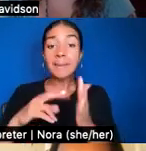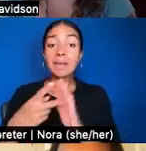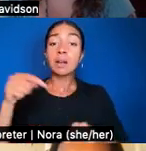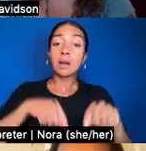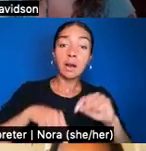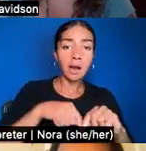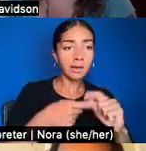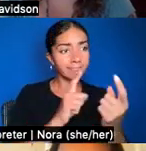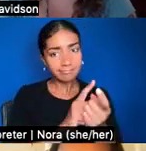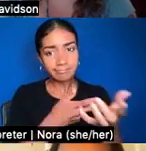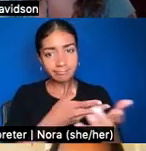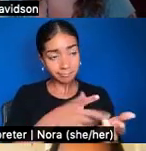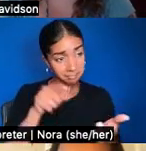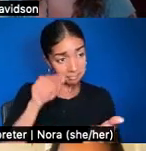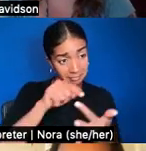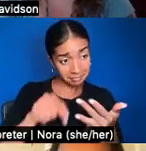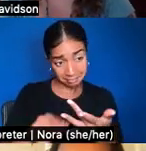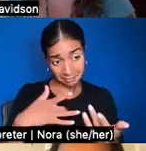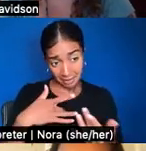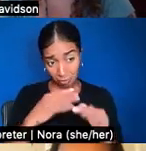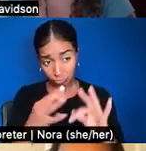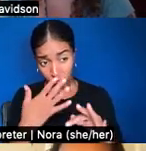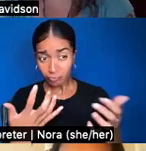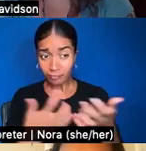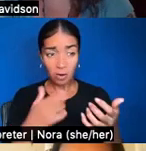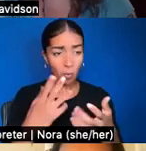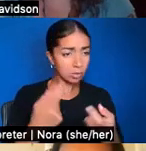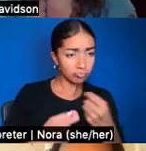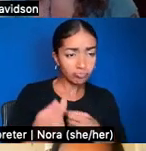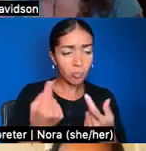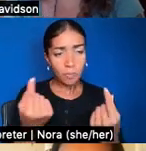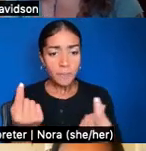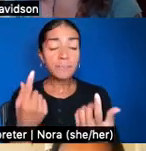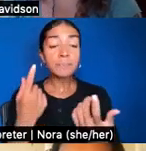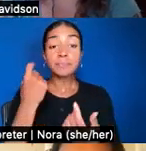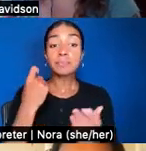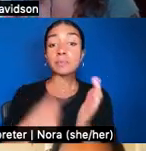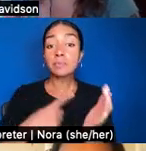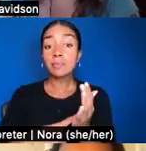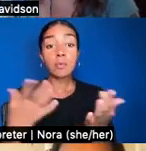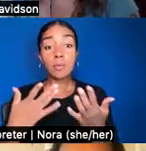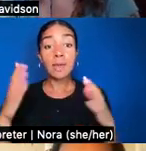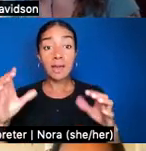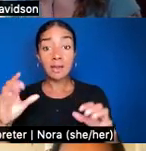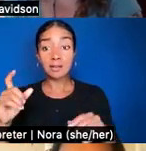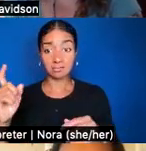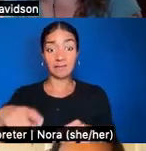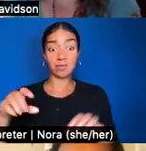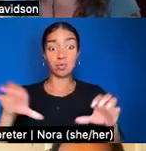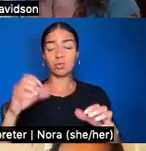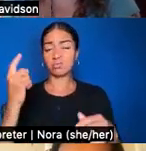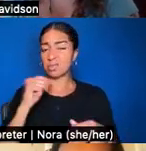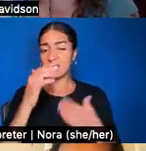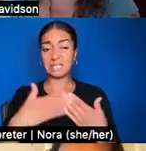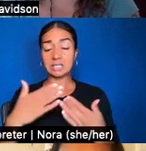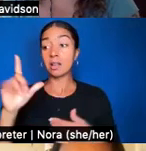Because sometimes the things that we need to do are not easy. You know, Linda tells a story about somebody that